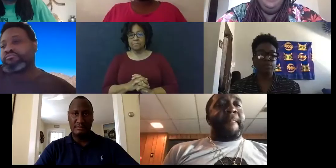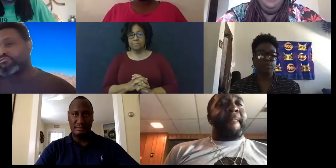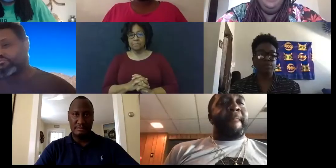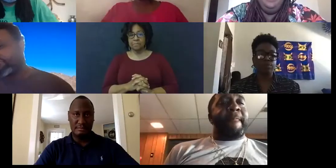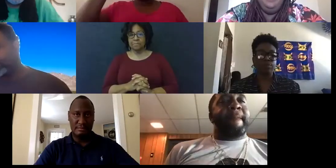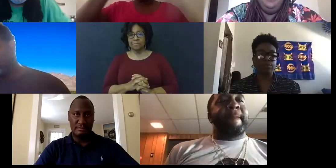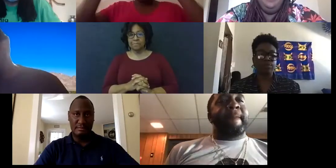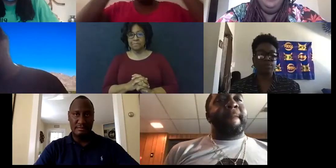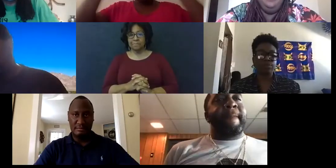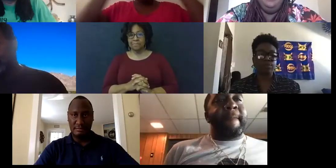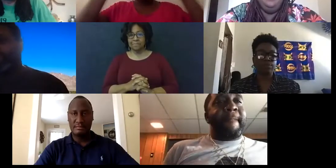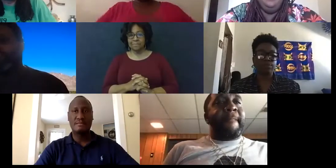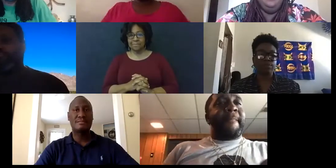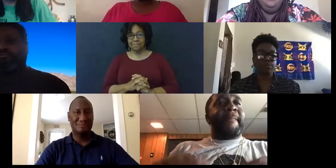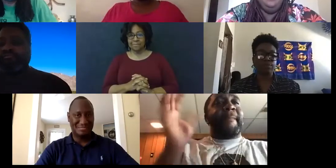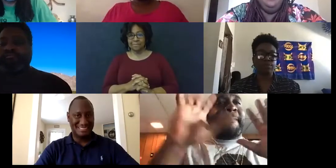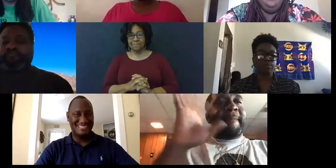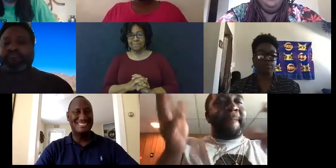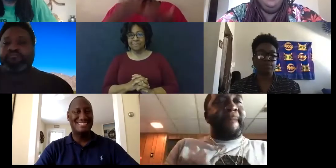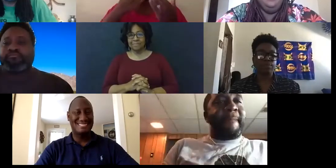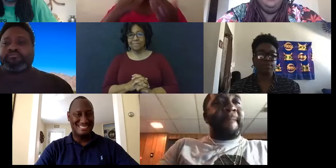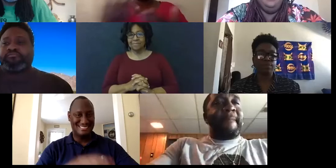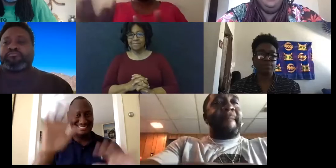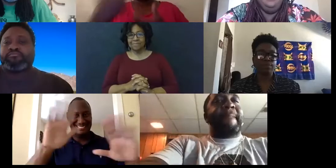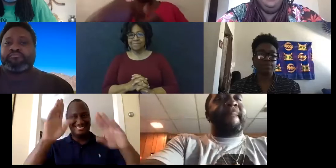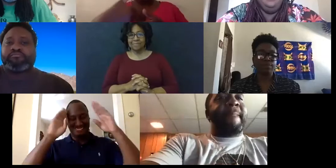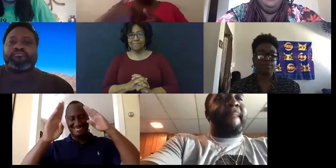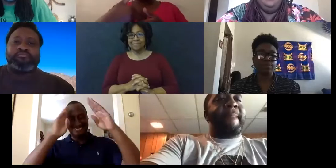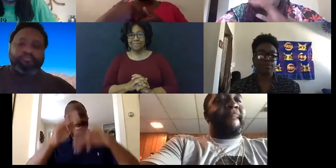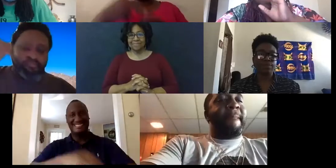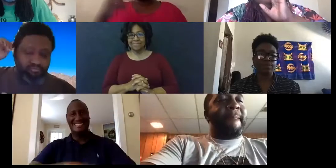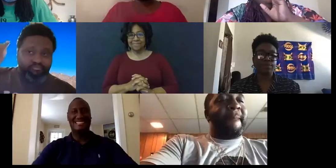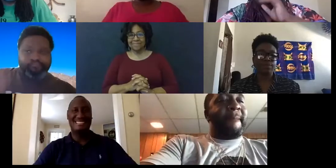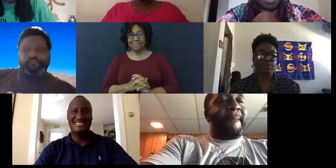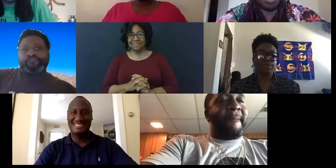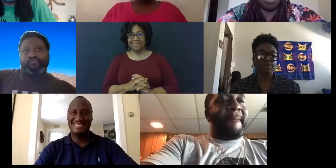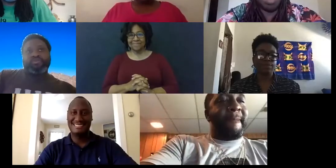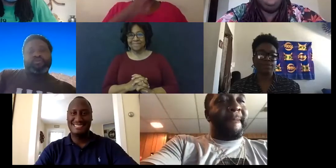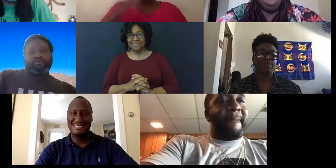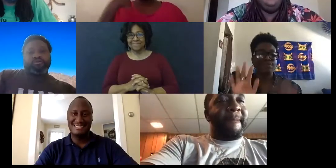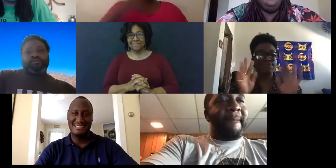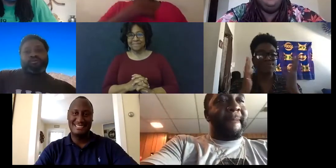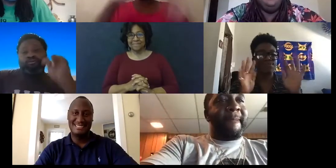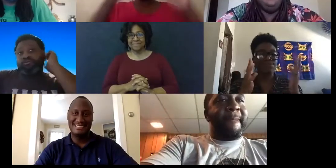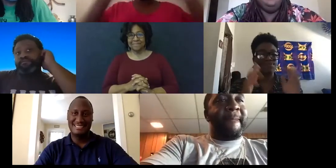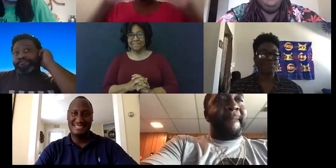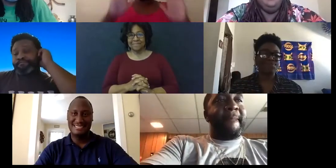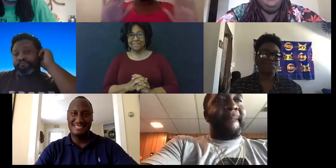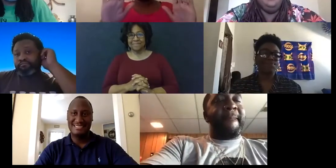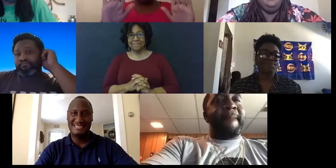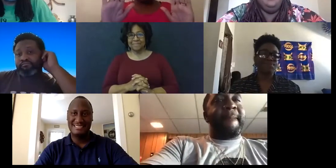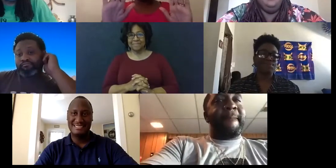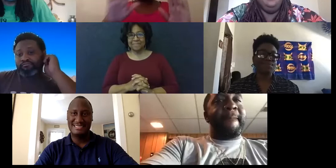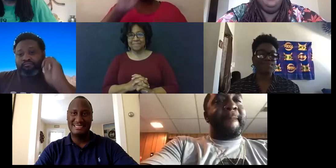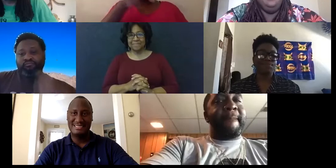Hello, everyone. Thank you for joining us. And we have a great panel of people